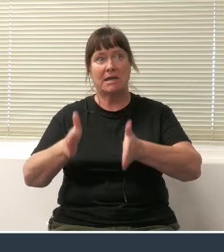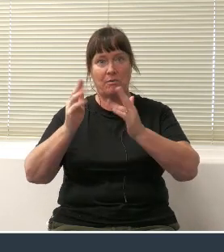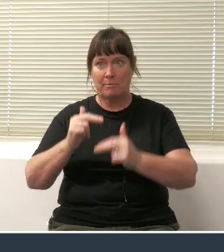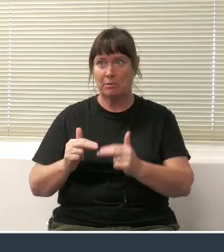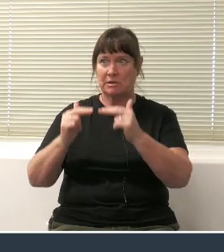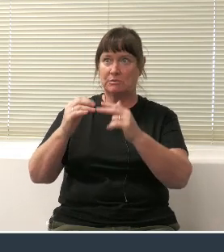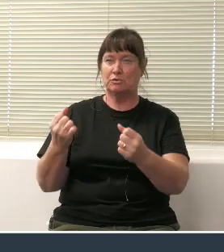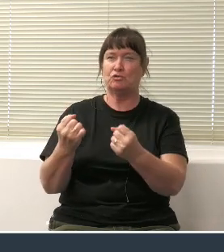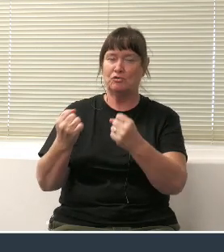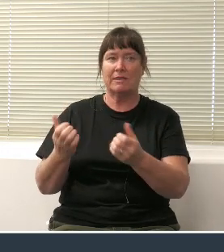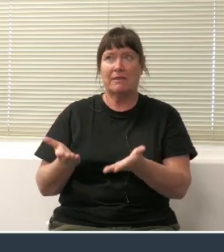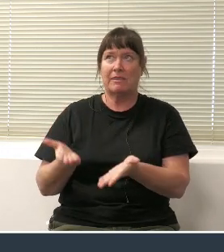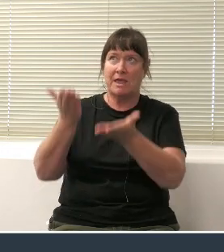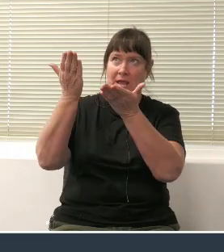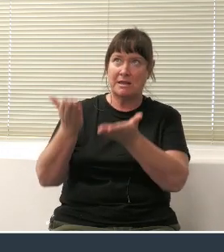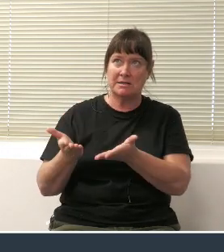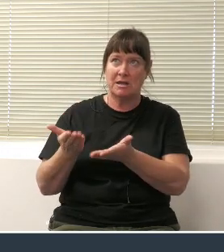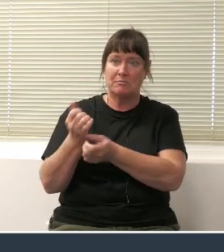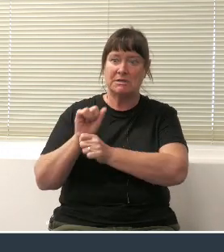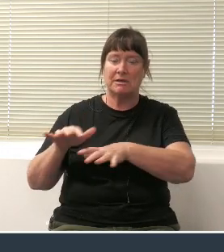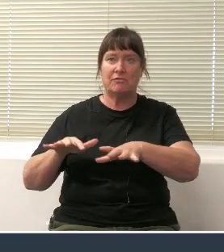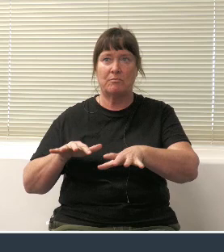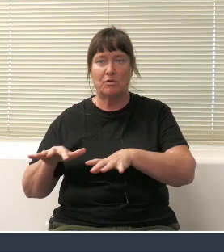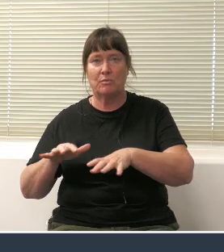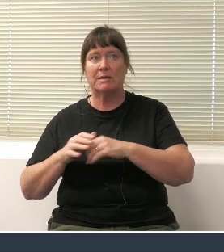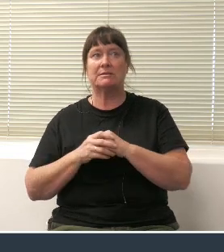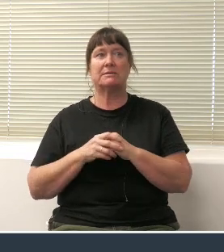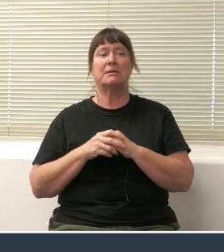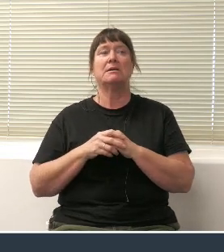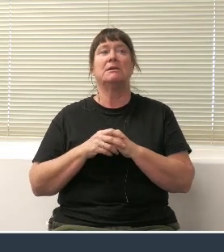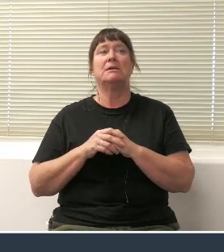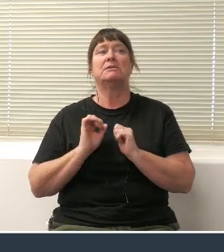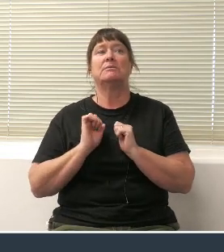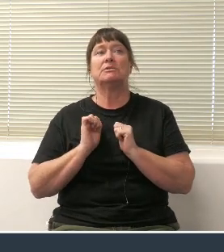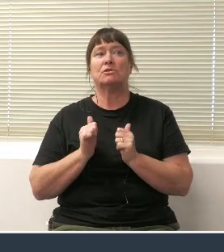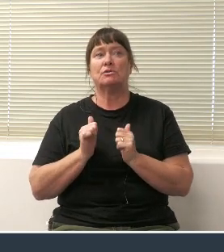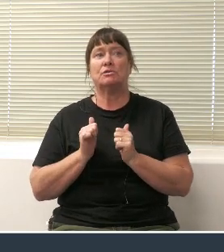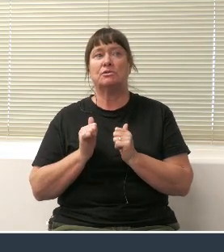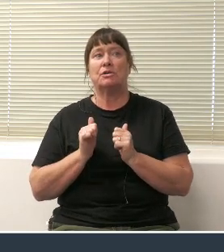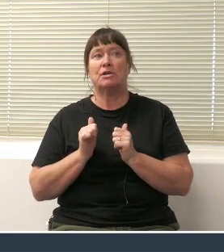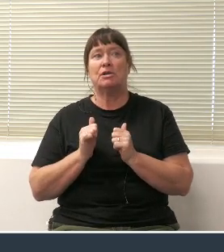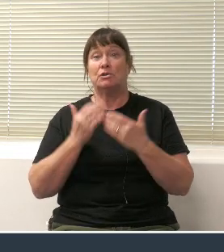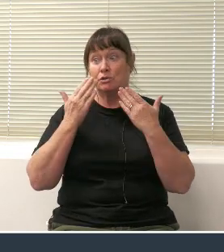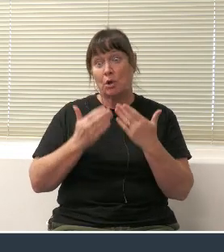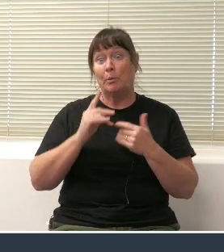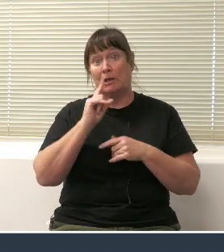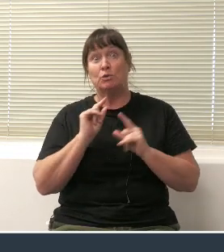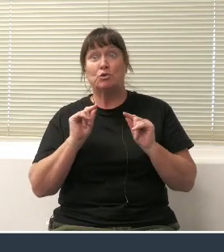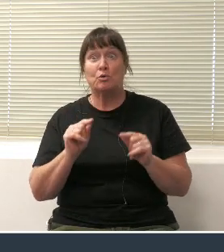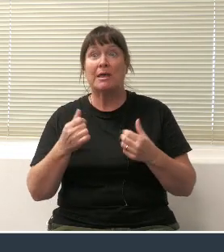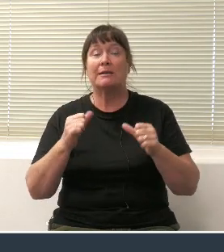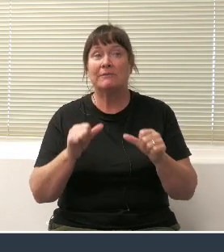that we should be strengthening that, and it's great to see us undertake those business cases to see that not only we can do that in an effective